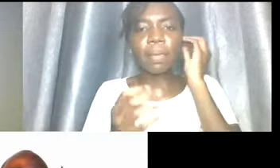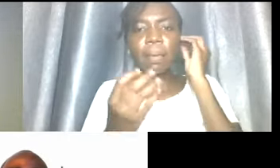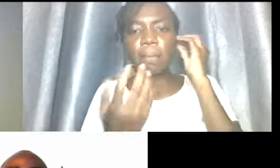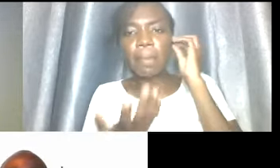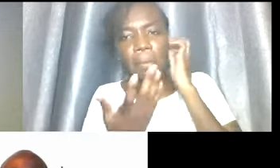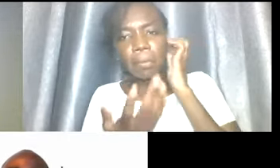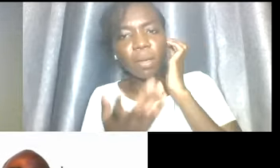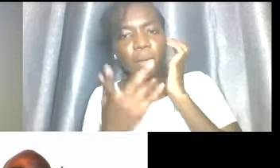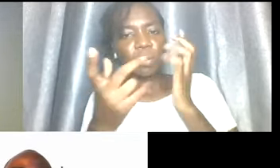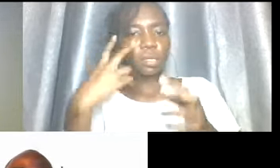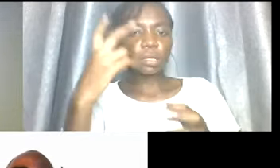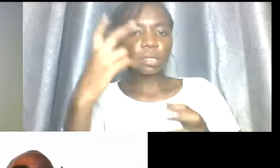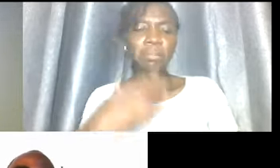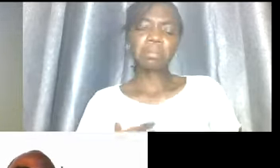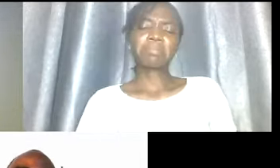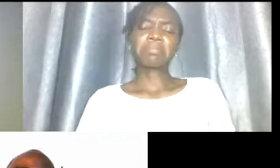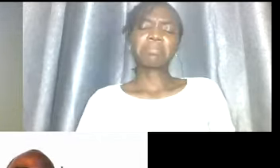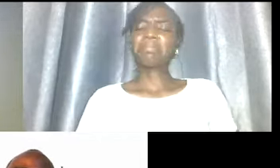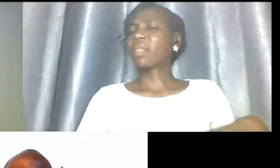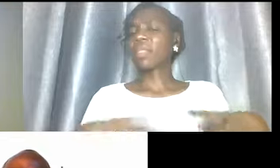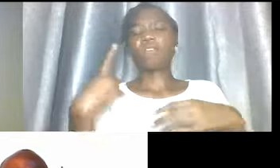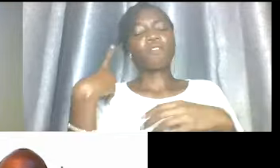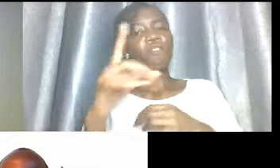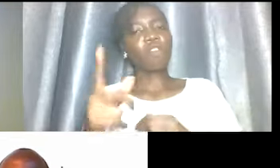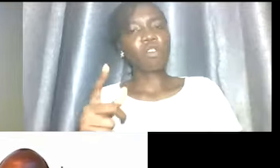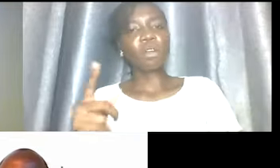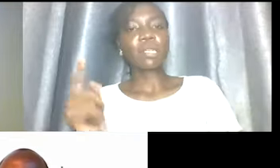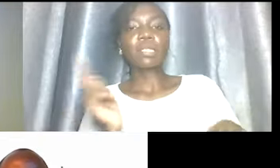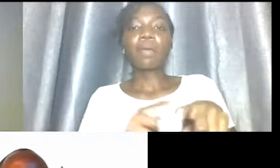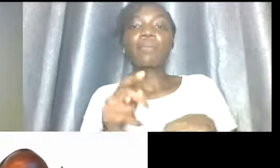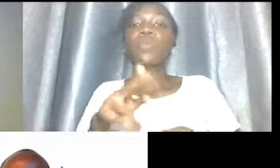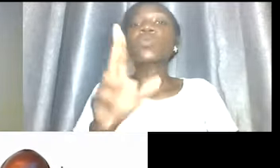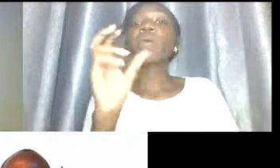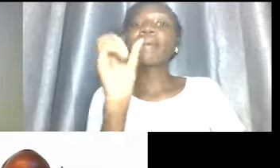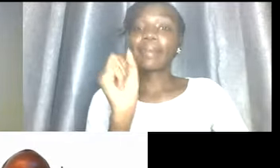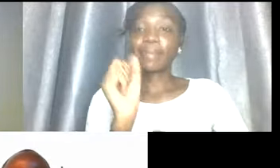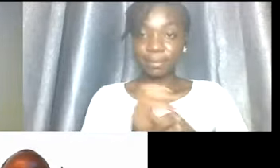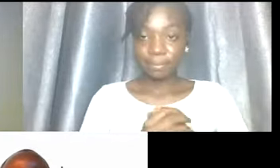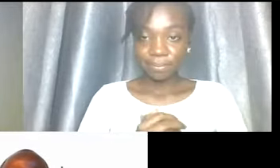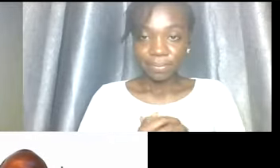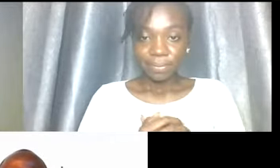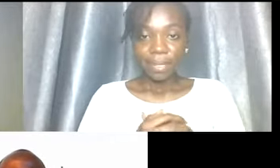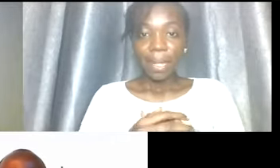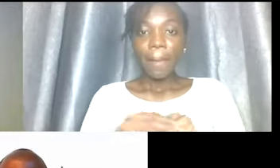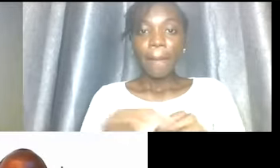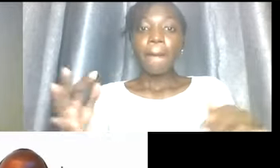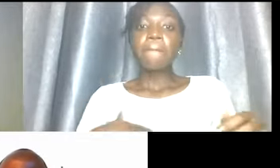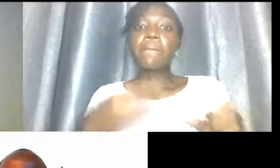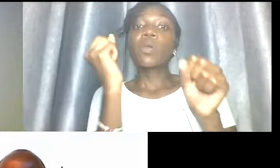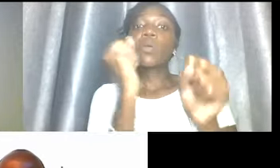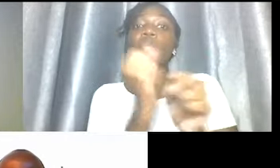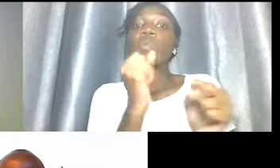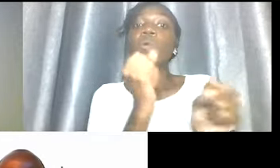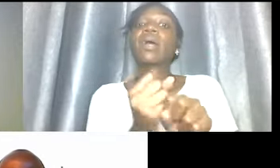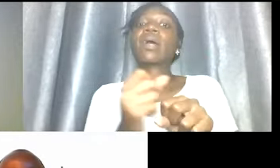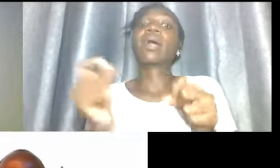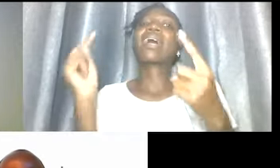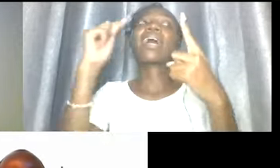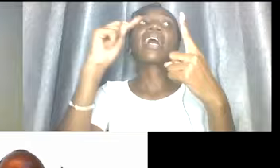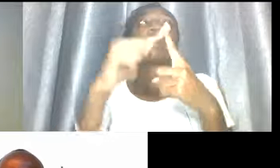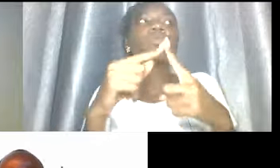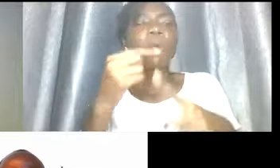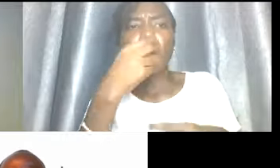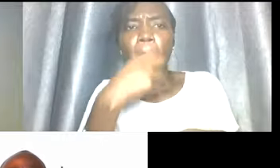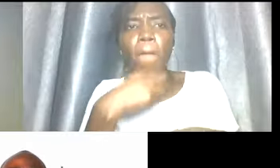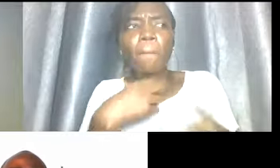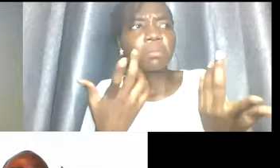was part of Winn-Dixie out of the US. I worked at that establishment until the age of about